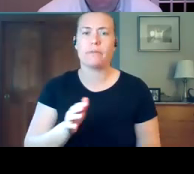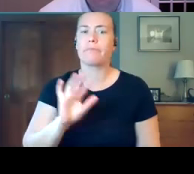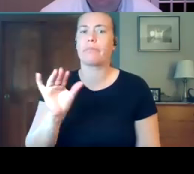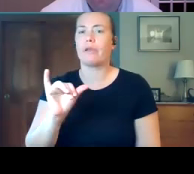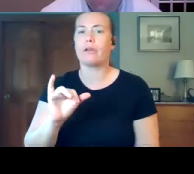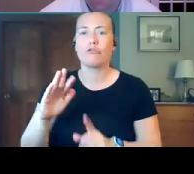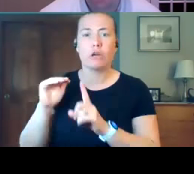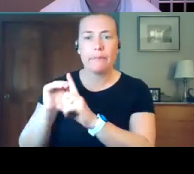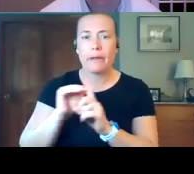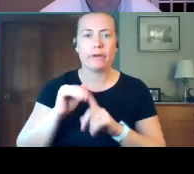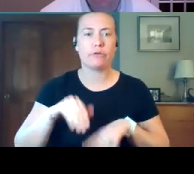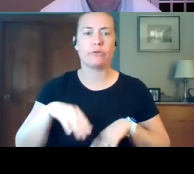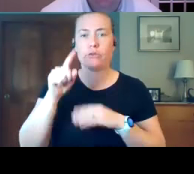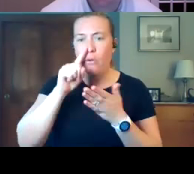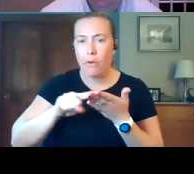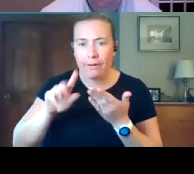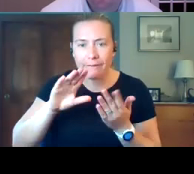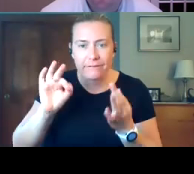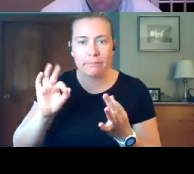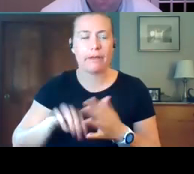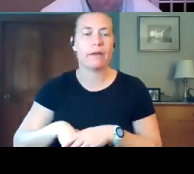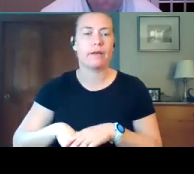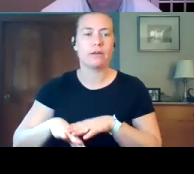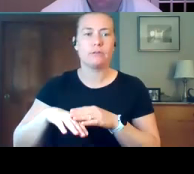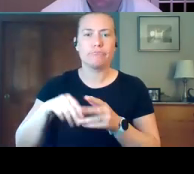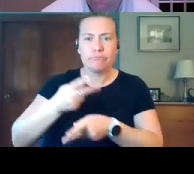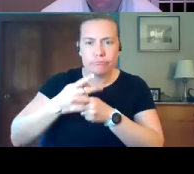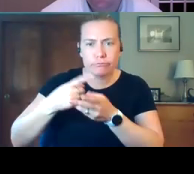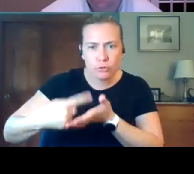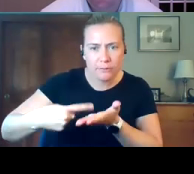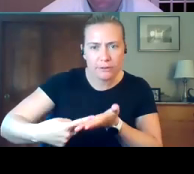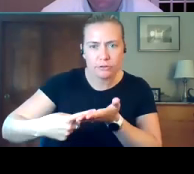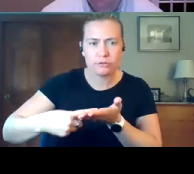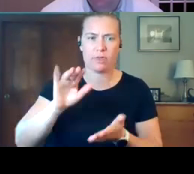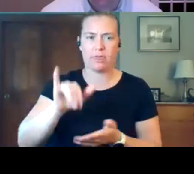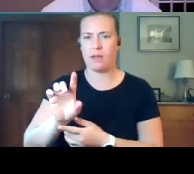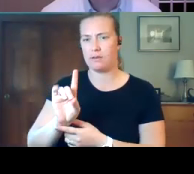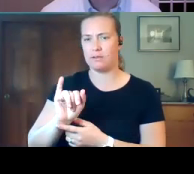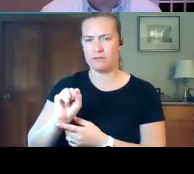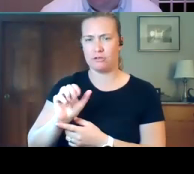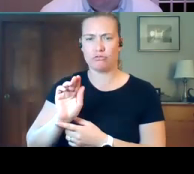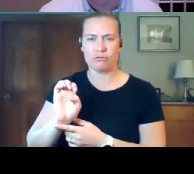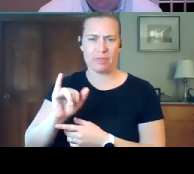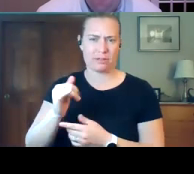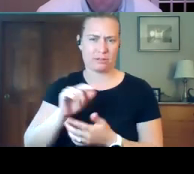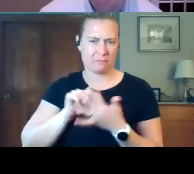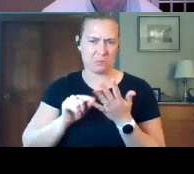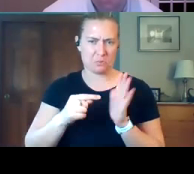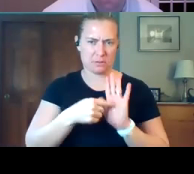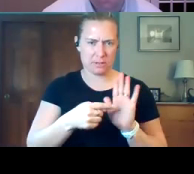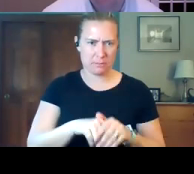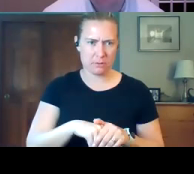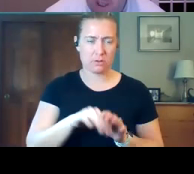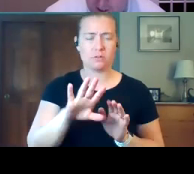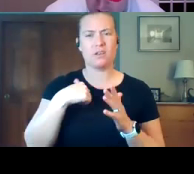audit and feedback, and supervision are examples of discrete strategies. And I'll just acknowledge here that even when we talk about